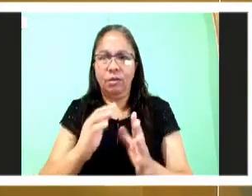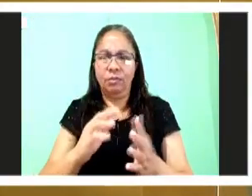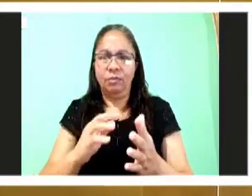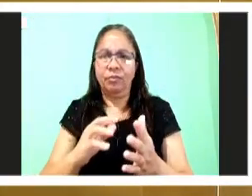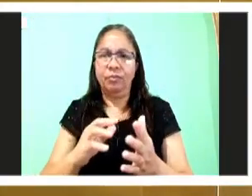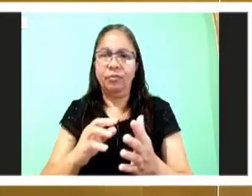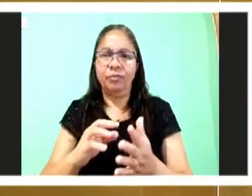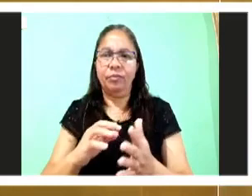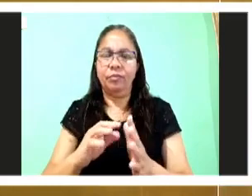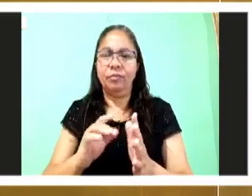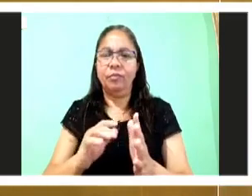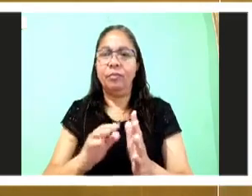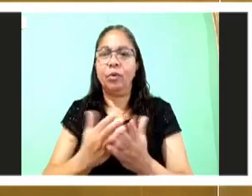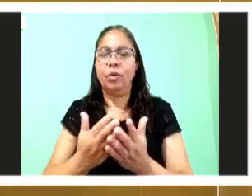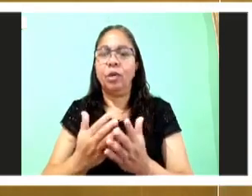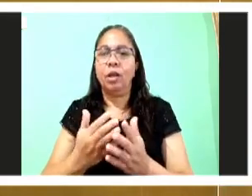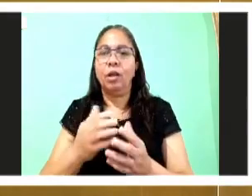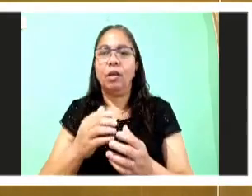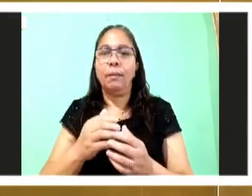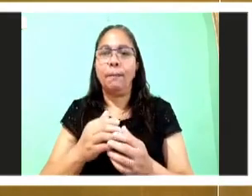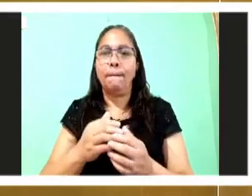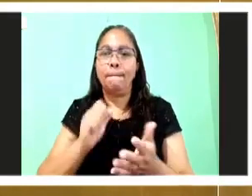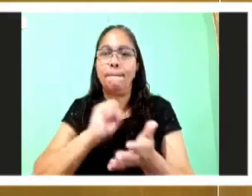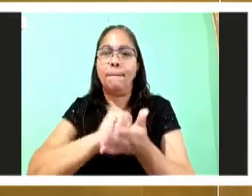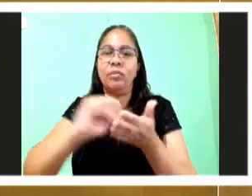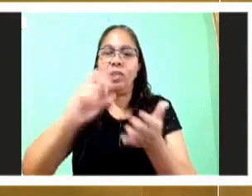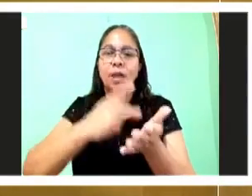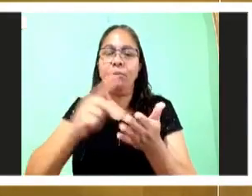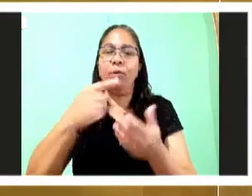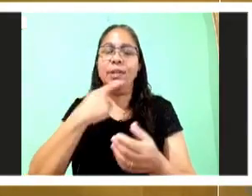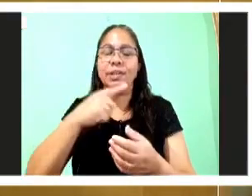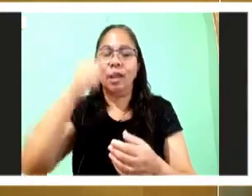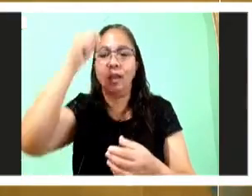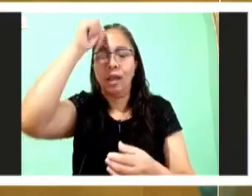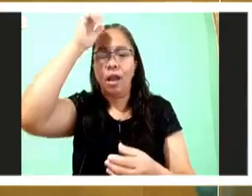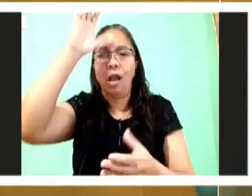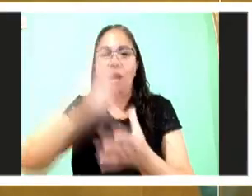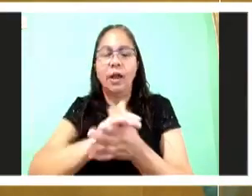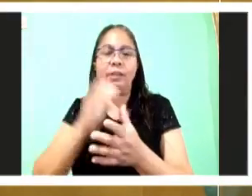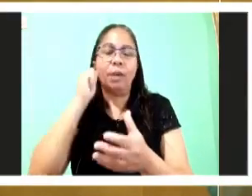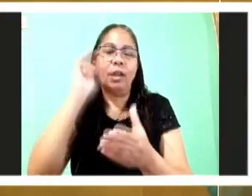wives and husbands, submit to one another in the Lord.